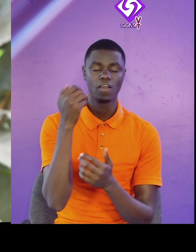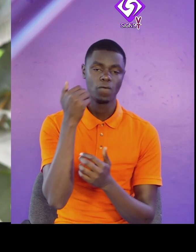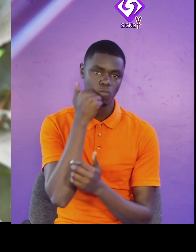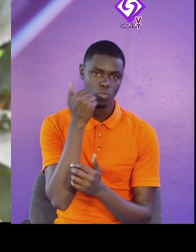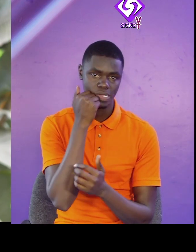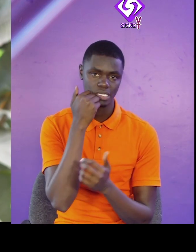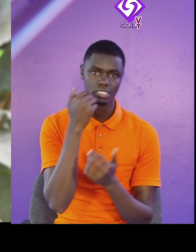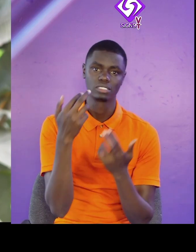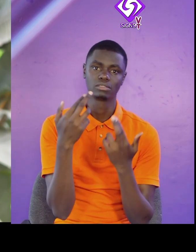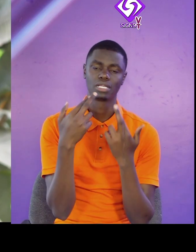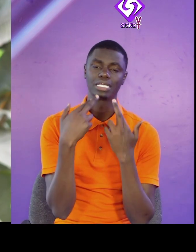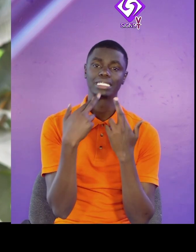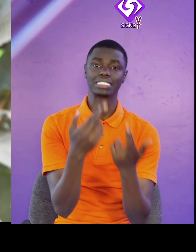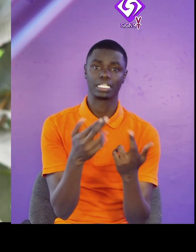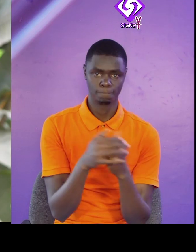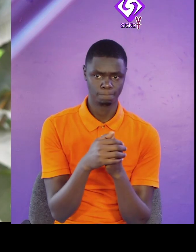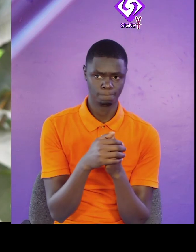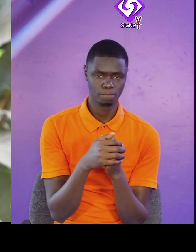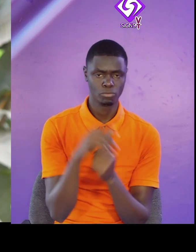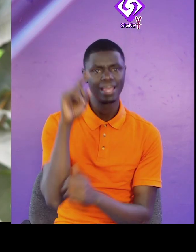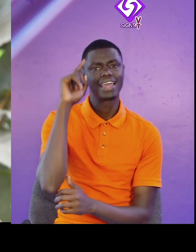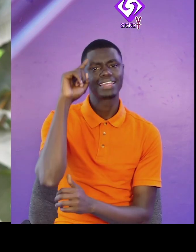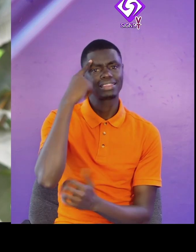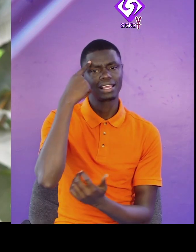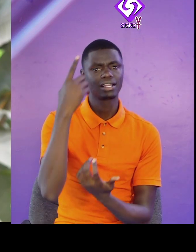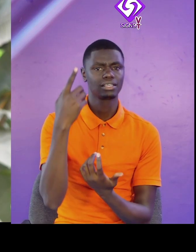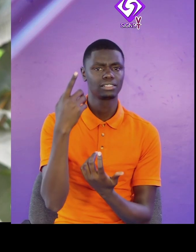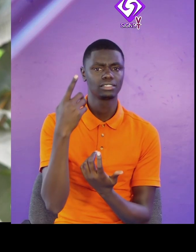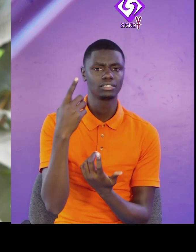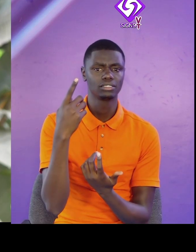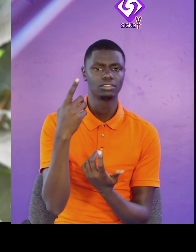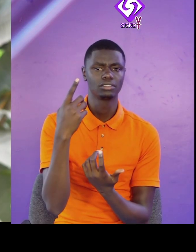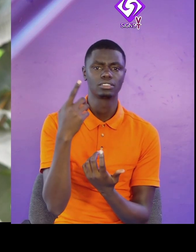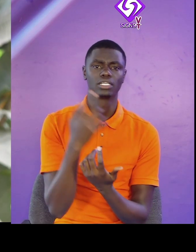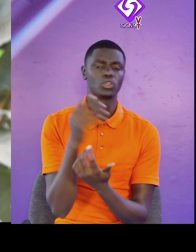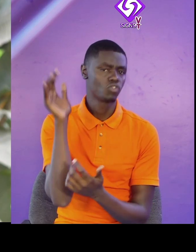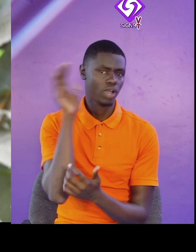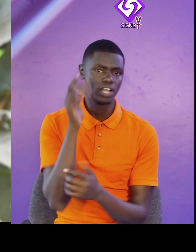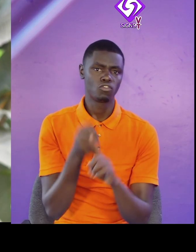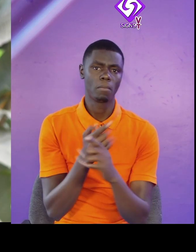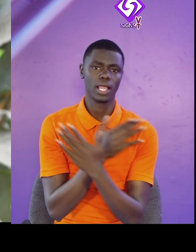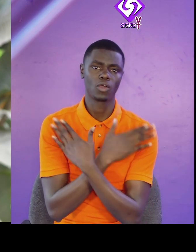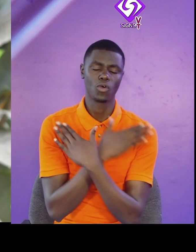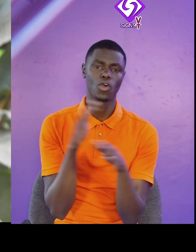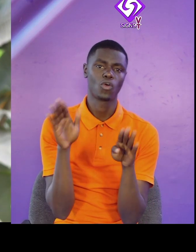goal. And then I think you heard from my colleagues in terms of how